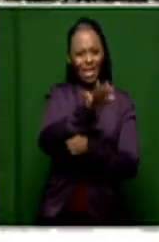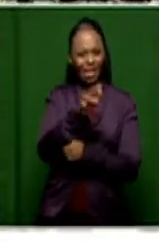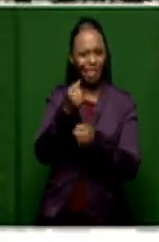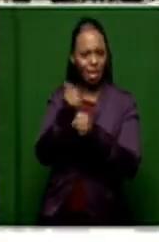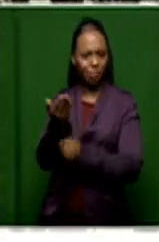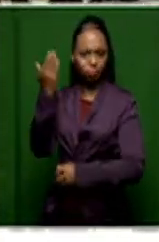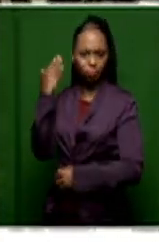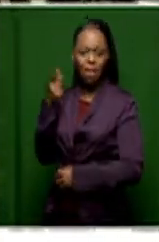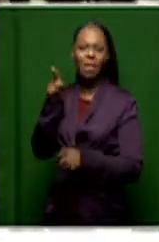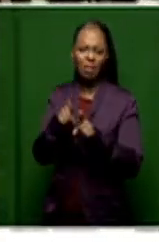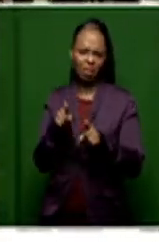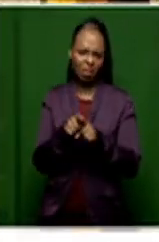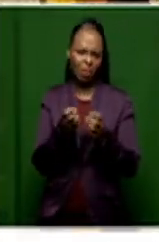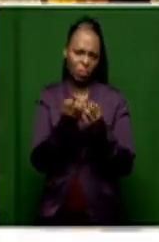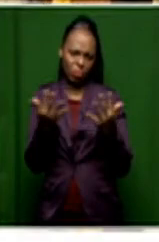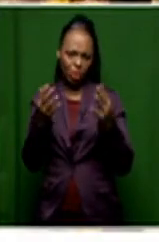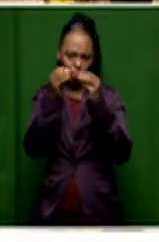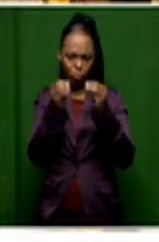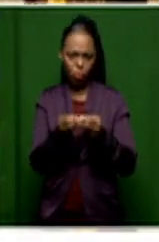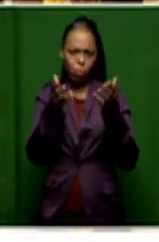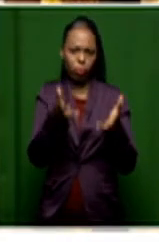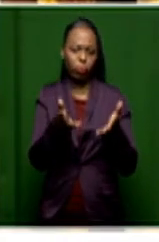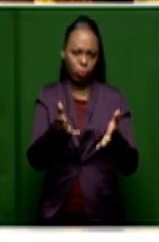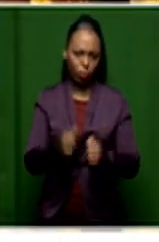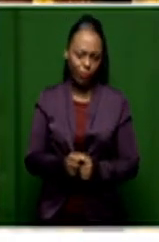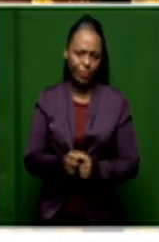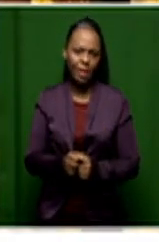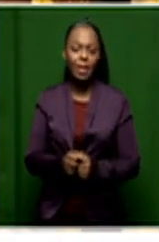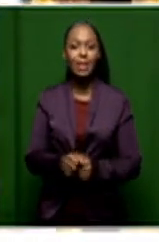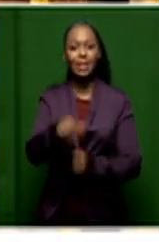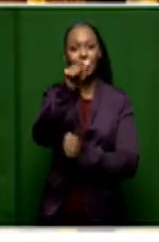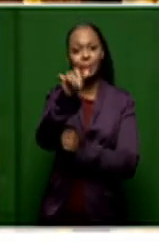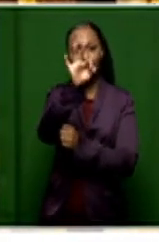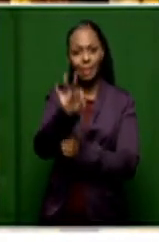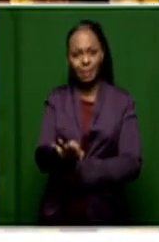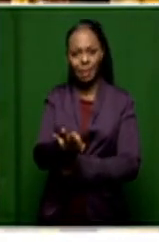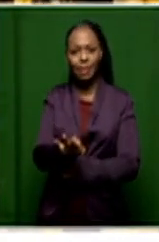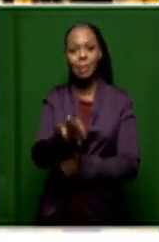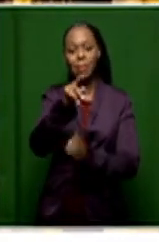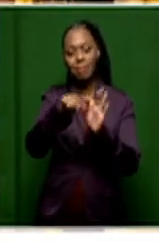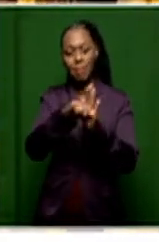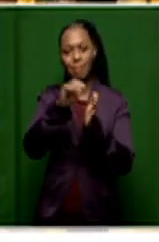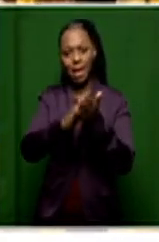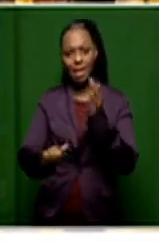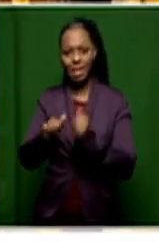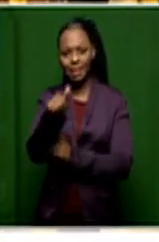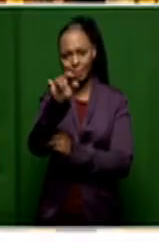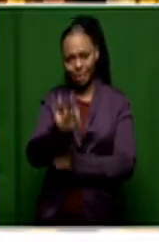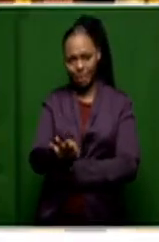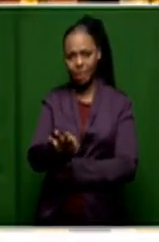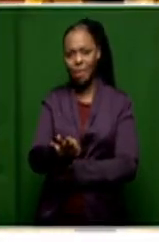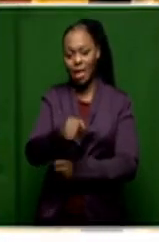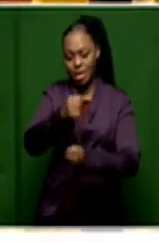2019, we already had a recession in place. So the 6%, minus 6% that we're seeing for the third quarter